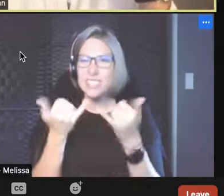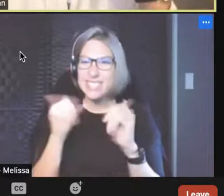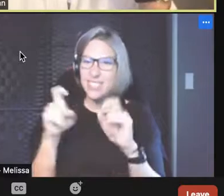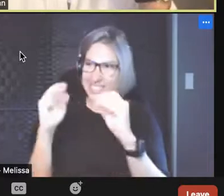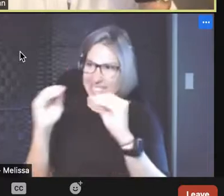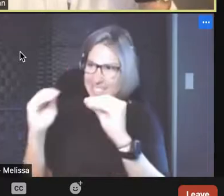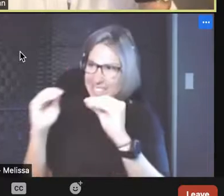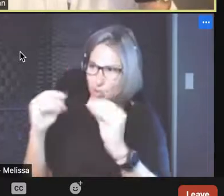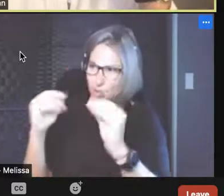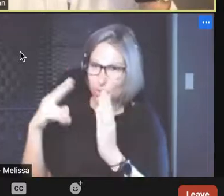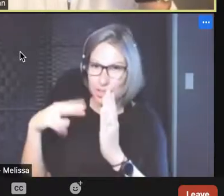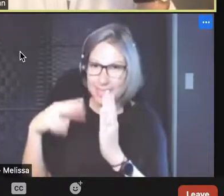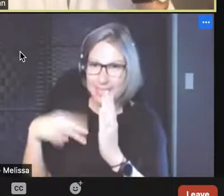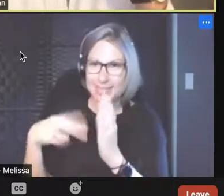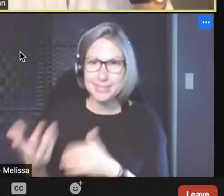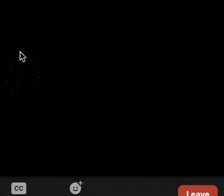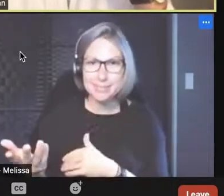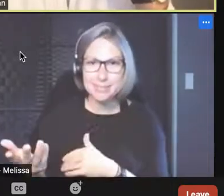read.